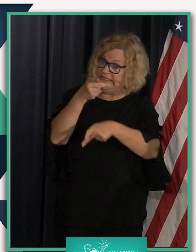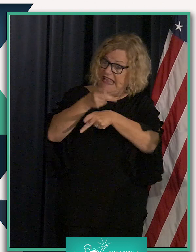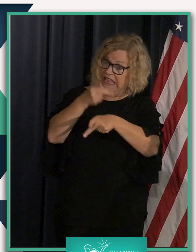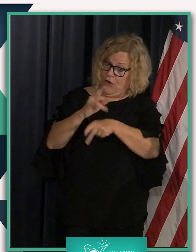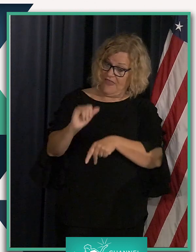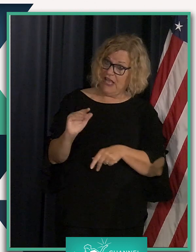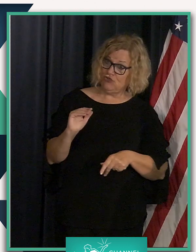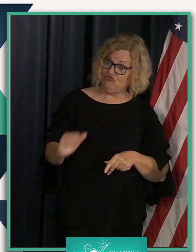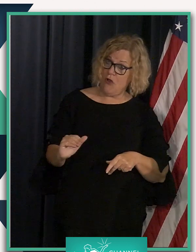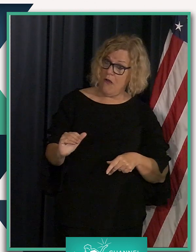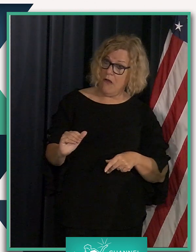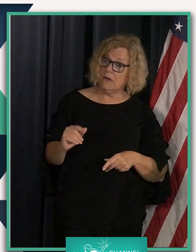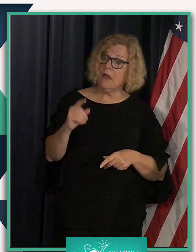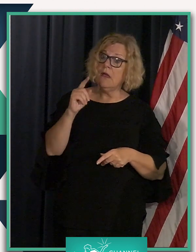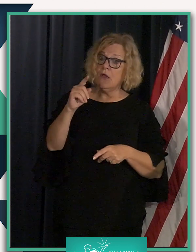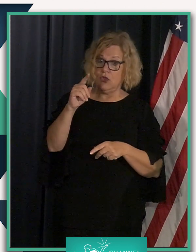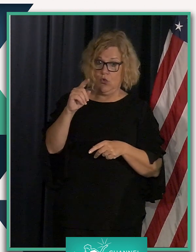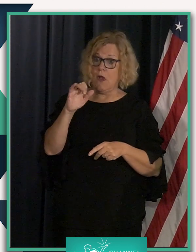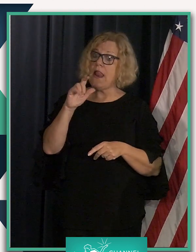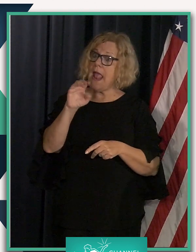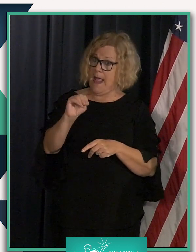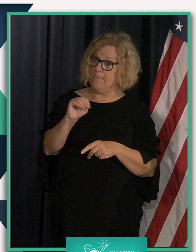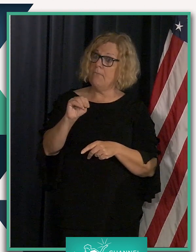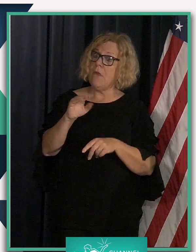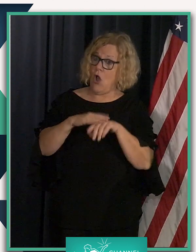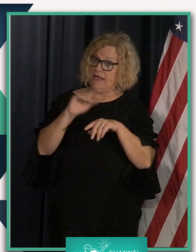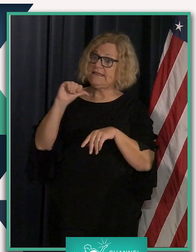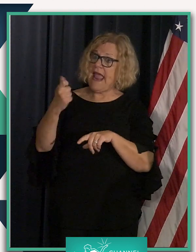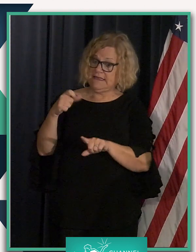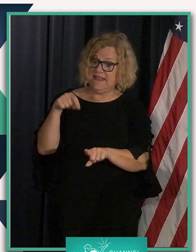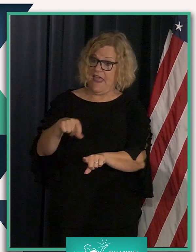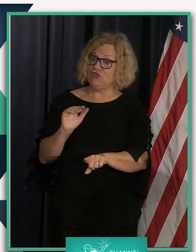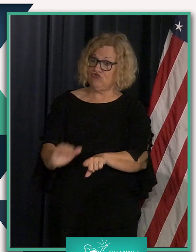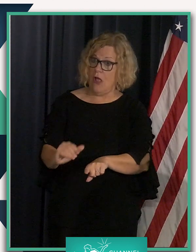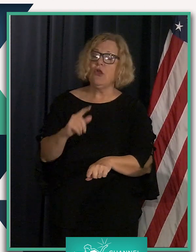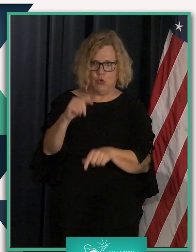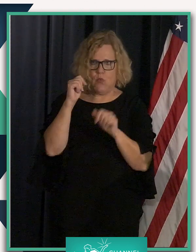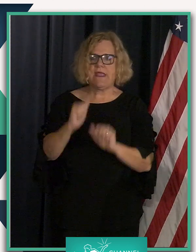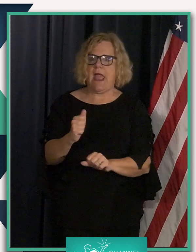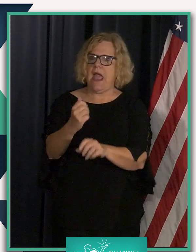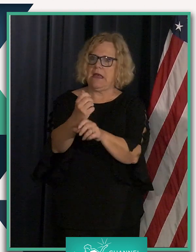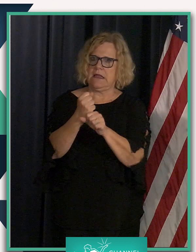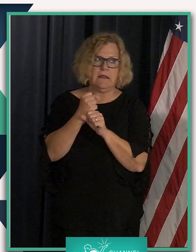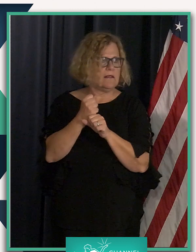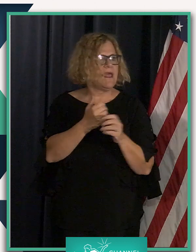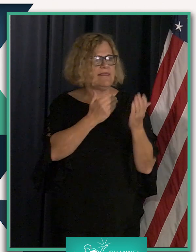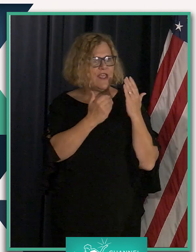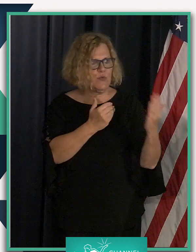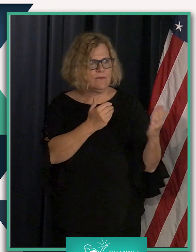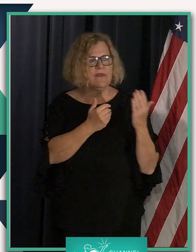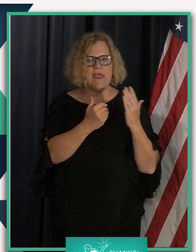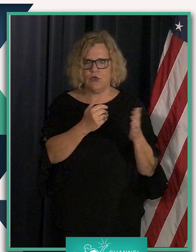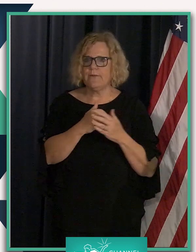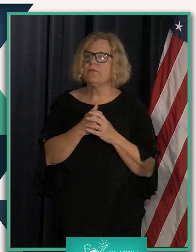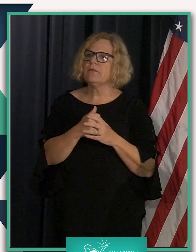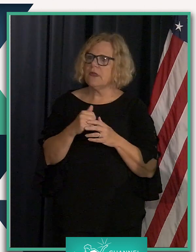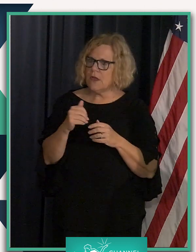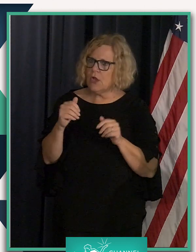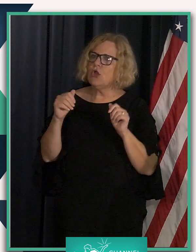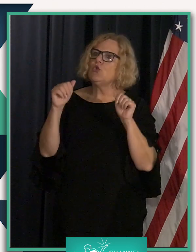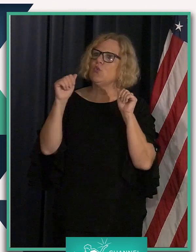care of that child and you claim the child is dependent on your taxes, you can get, thank you very much, you can